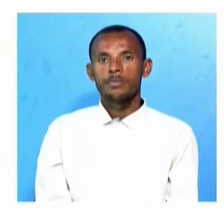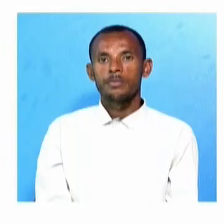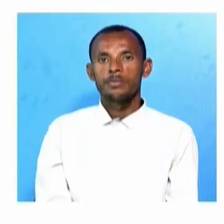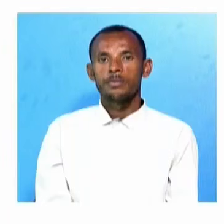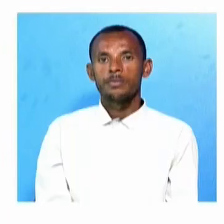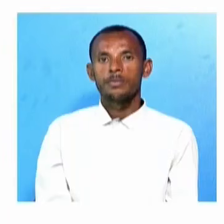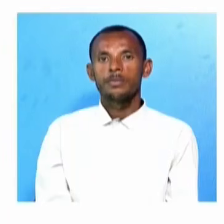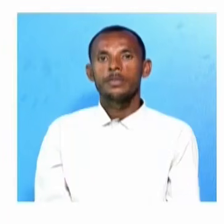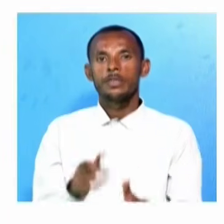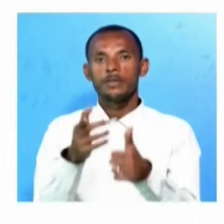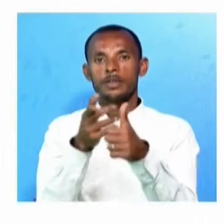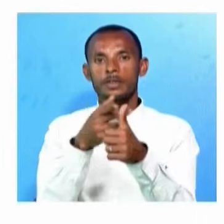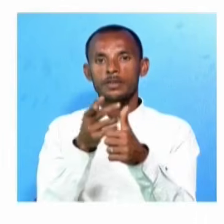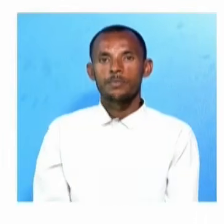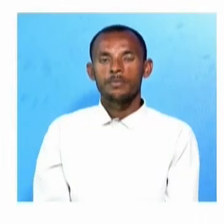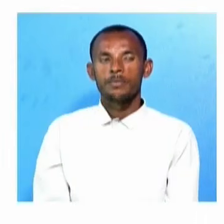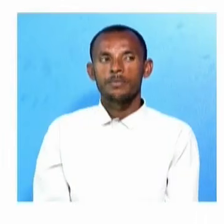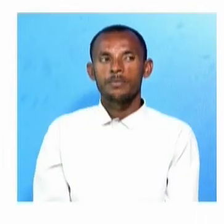The first one,